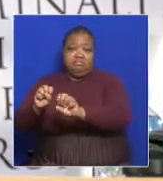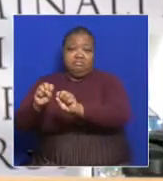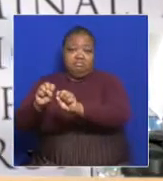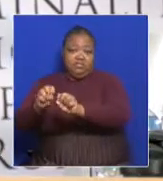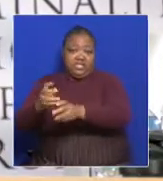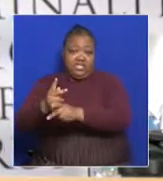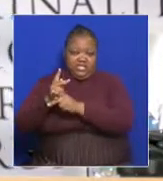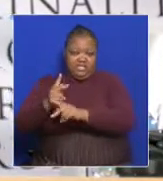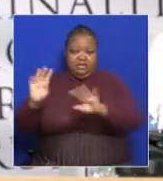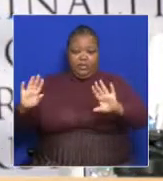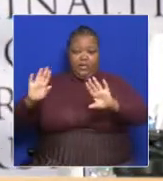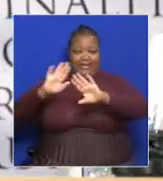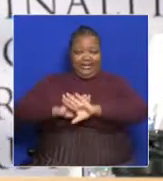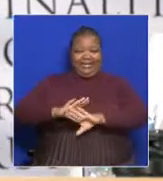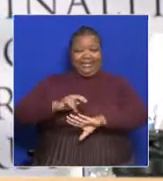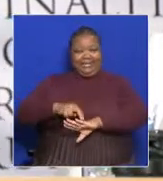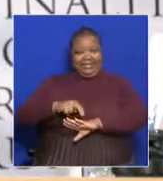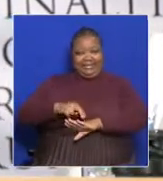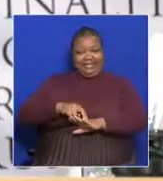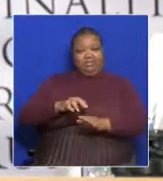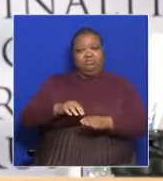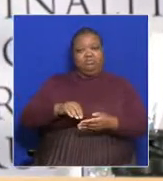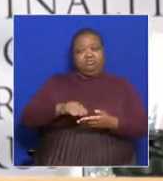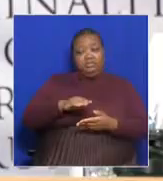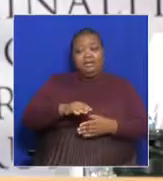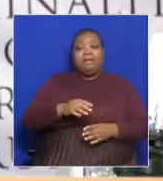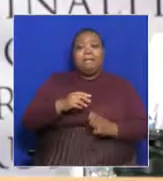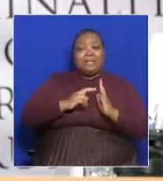So Isipingo actually complied with that prescription.